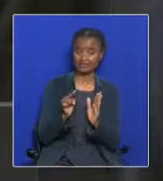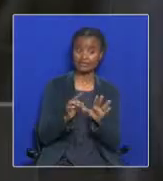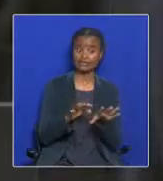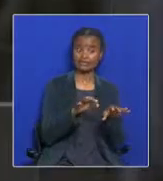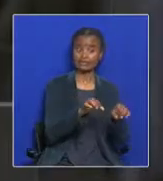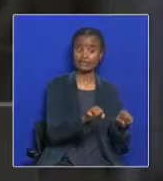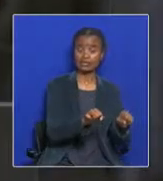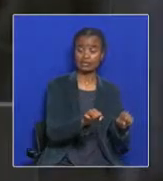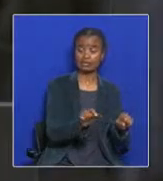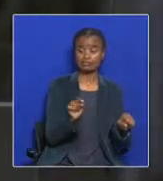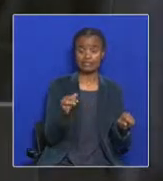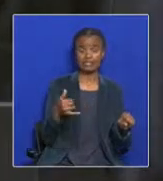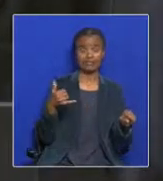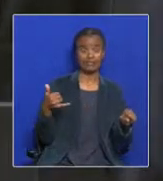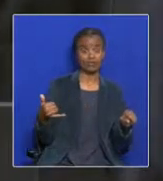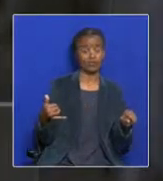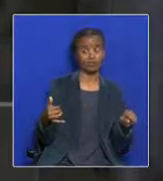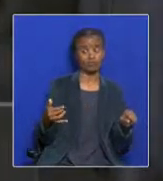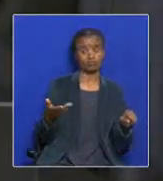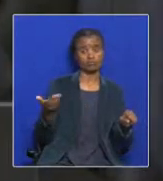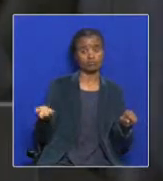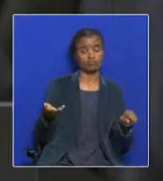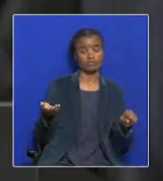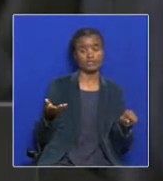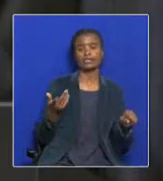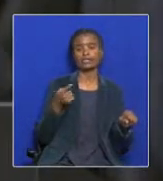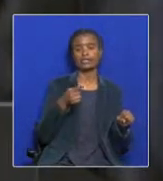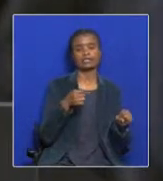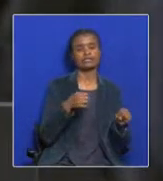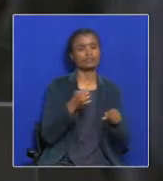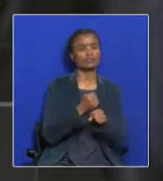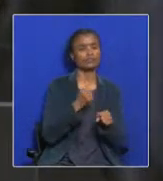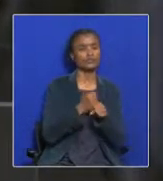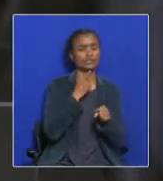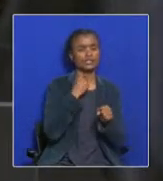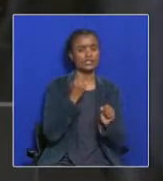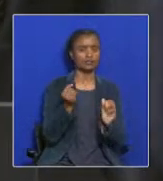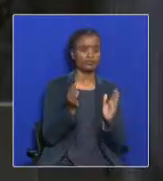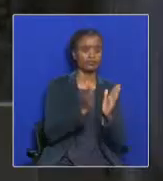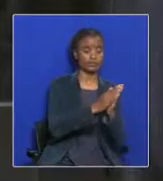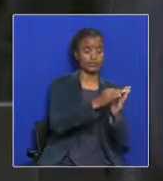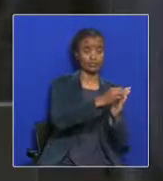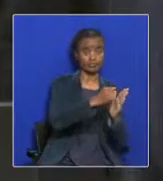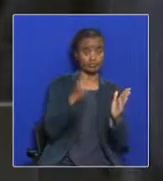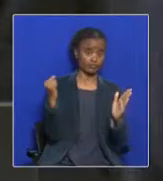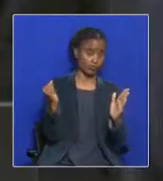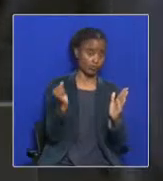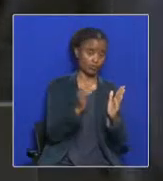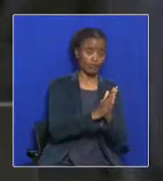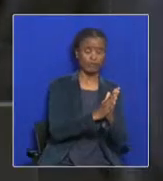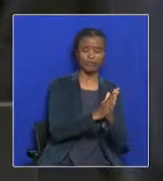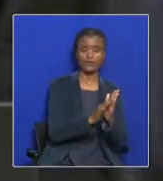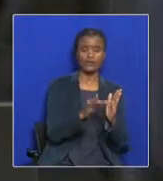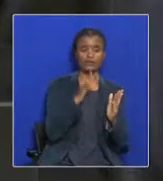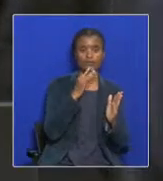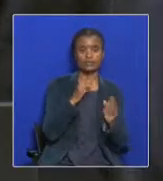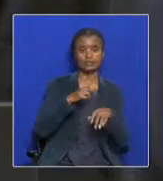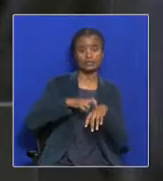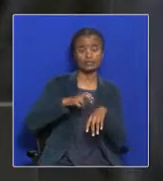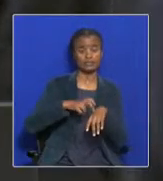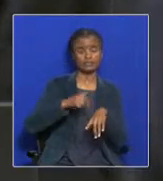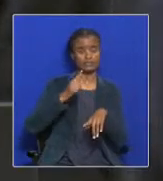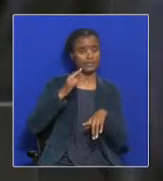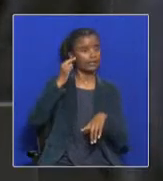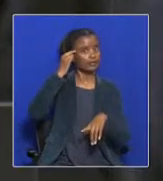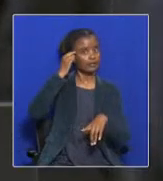call them rip-on, rip-off. Yes. There's no point to having it. That's a logic, it seems to me, the logic from how you